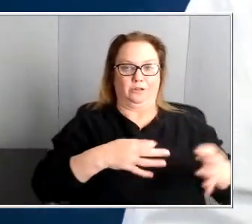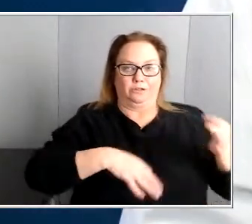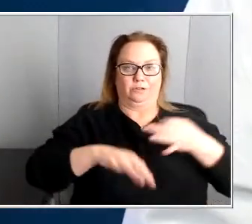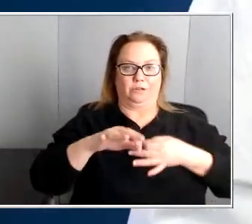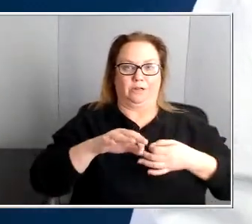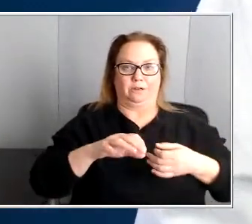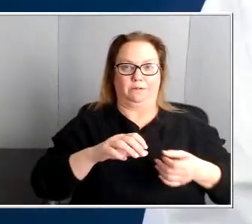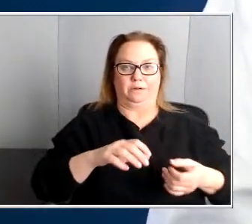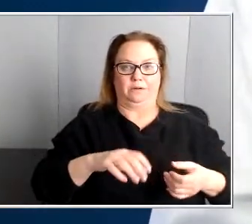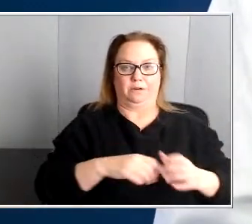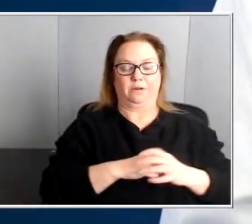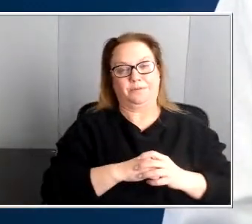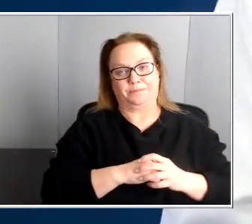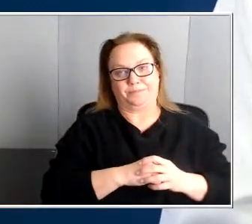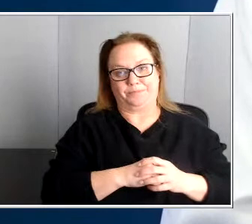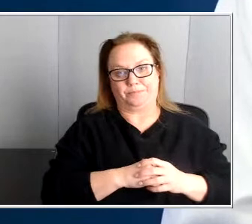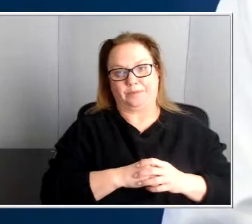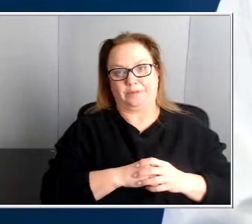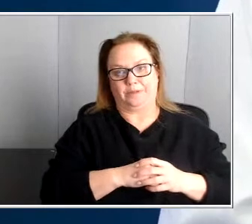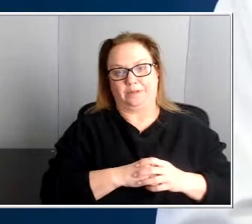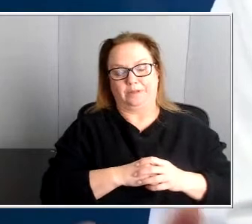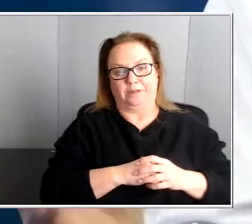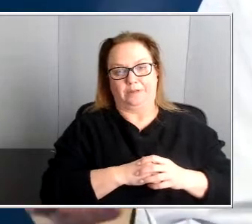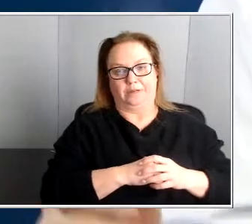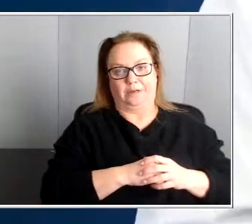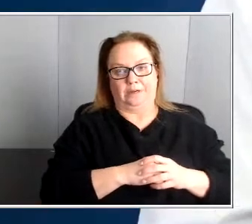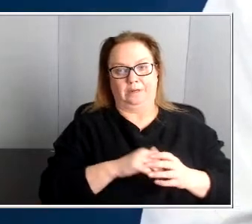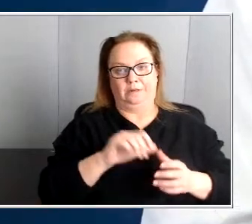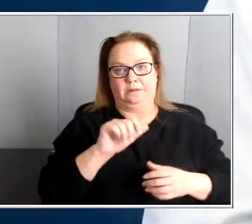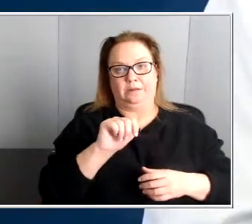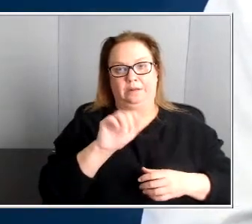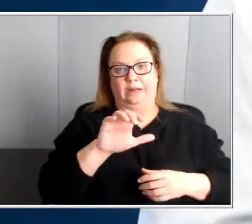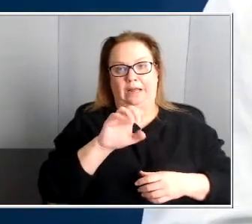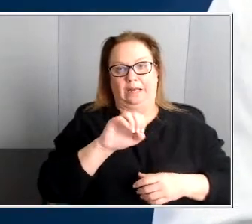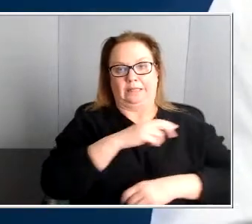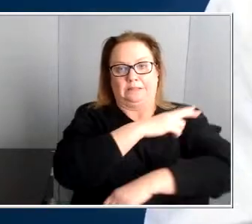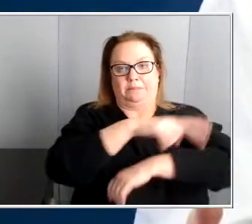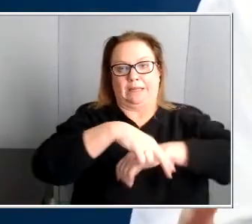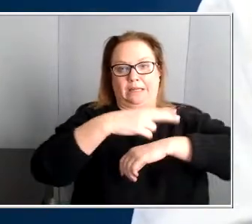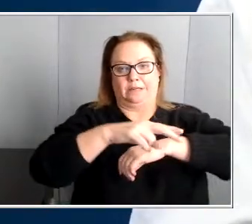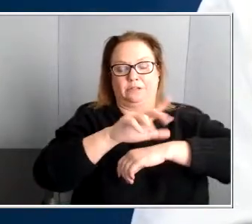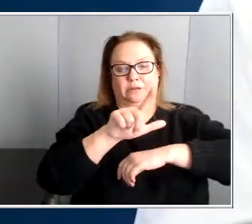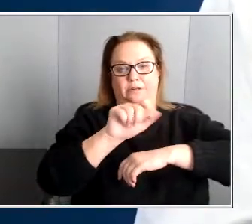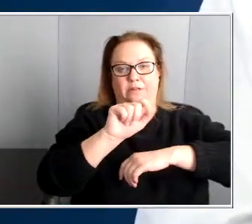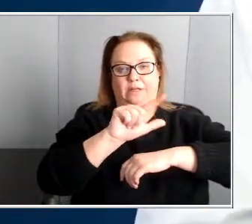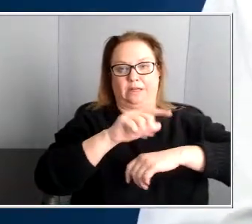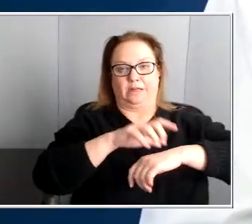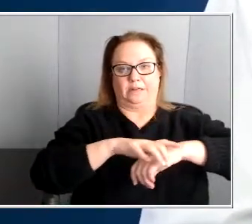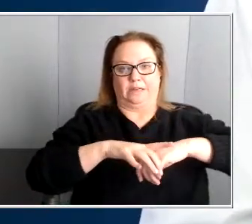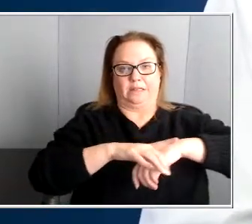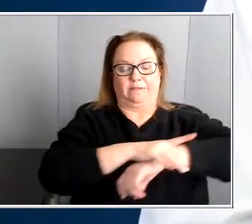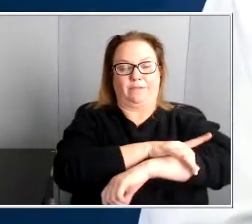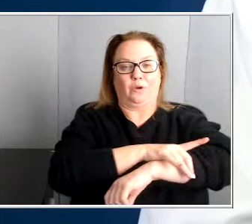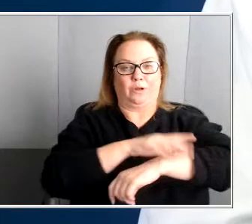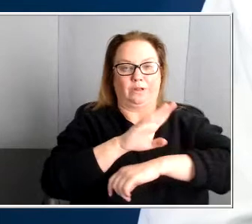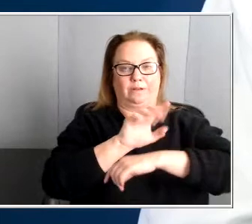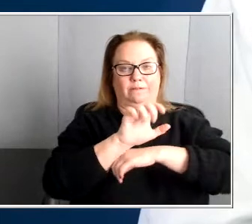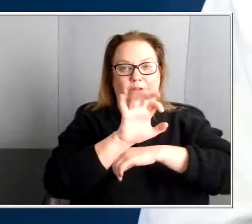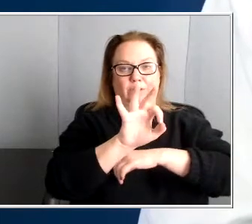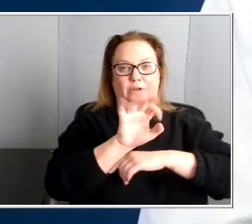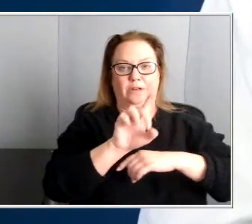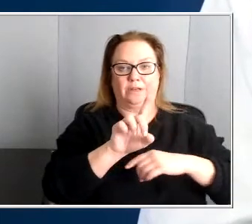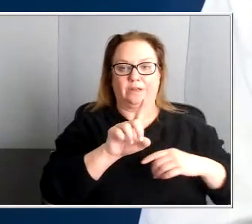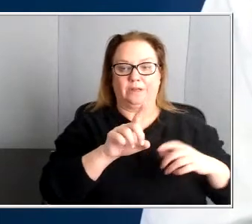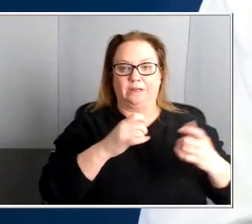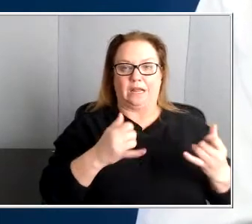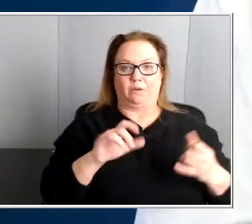we were, and we're putting ACE bandages around legs to try and squeeze the fluid back out. And now we've got